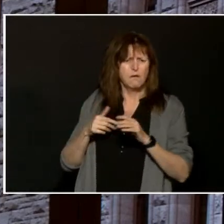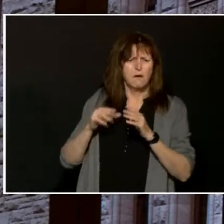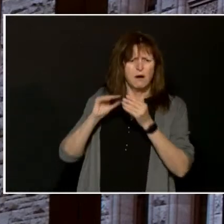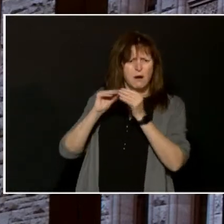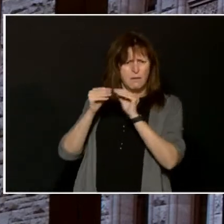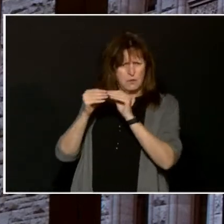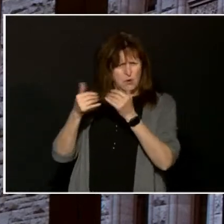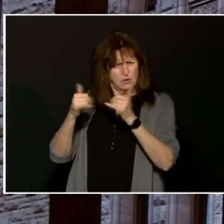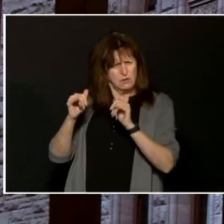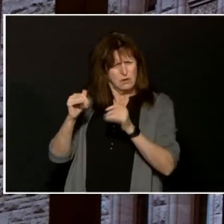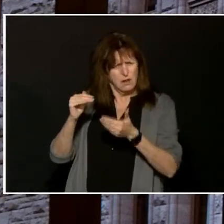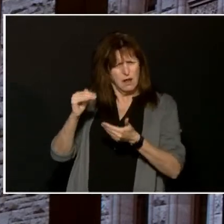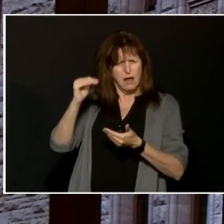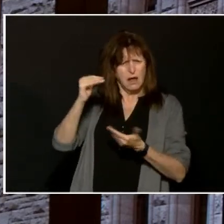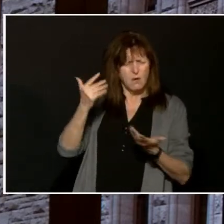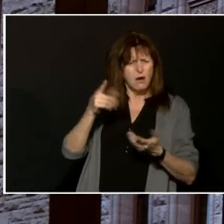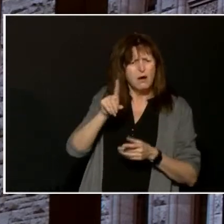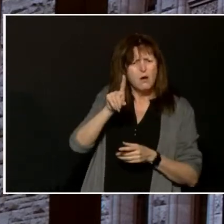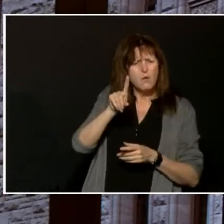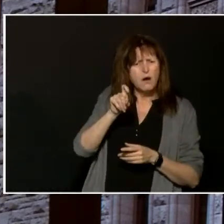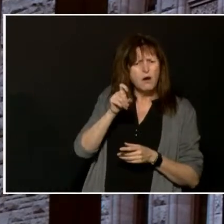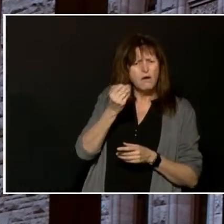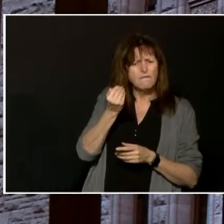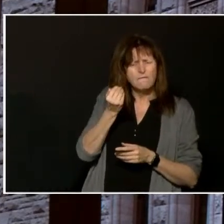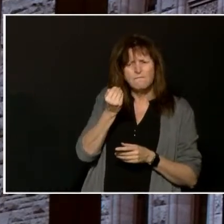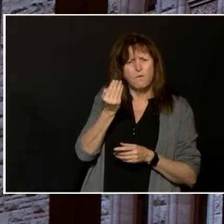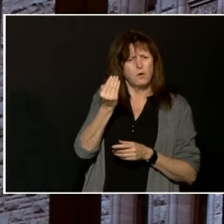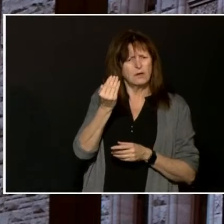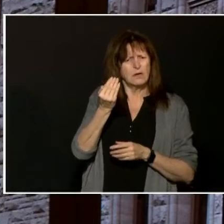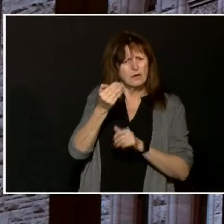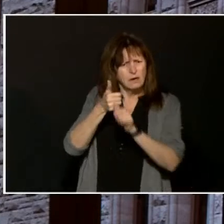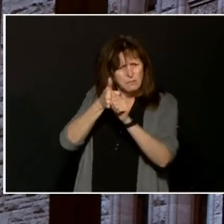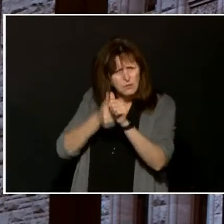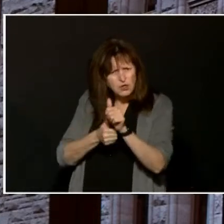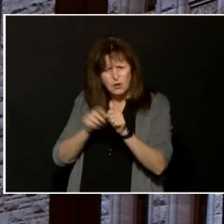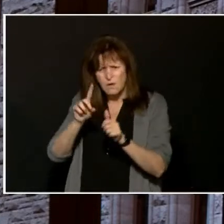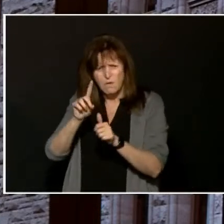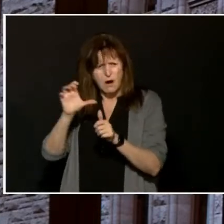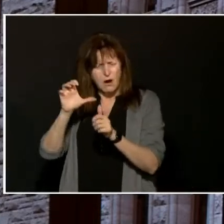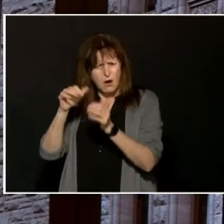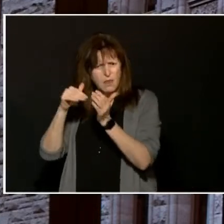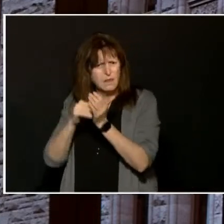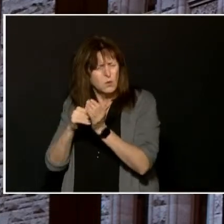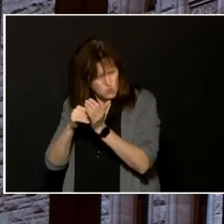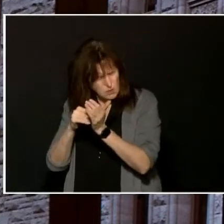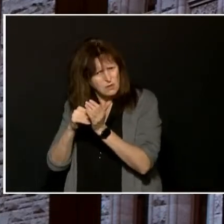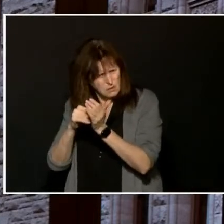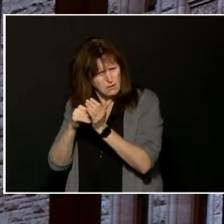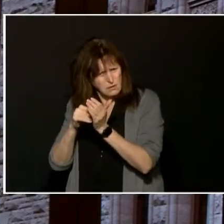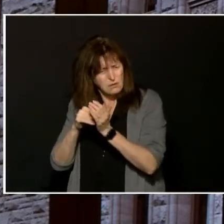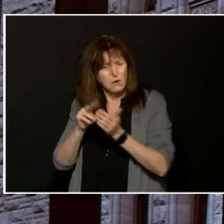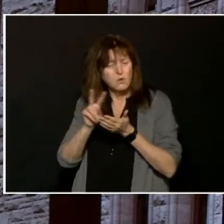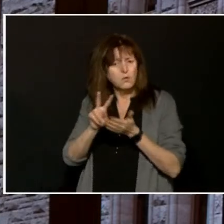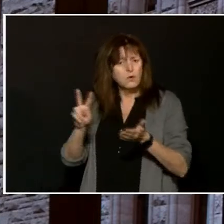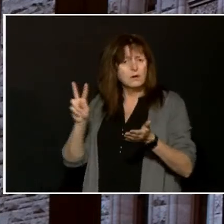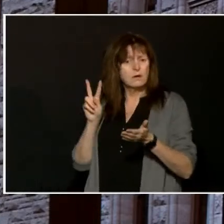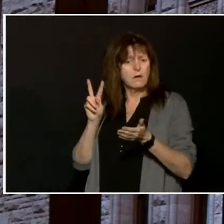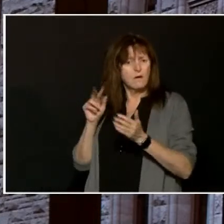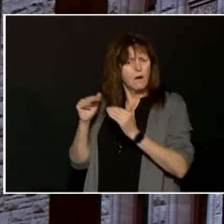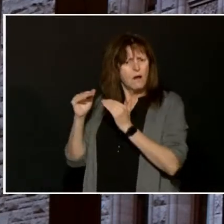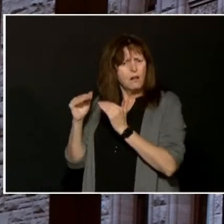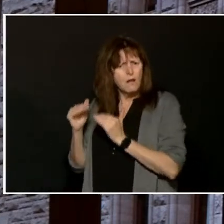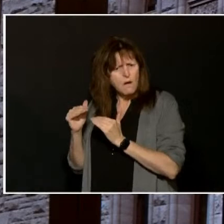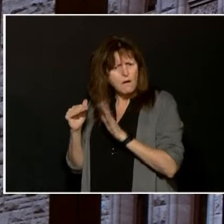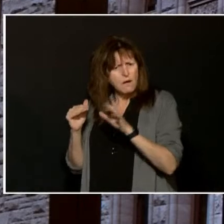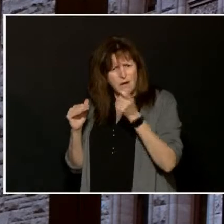114.2 cases per 100,000 people. That's a lot lower than we were a few weeks ago, but that's a lot higher than we were in the midst in